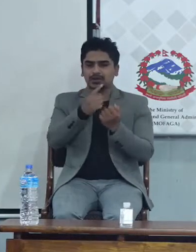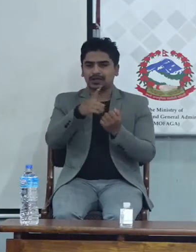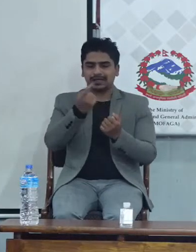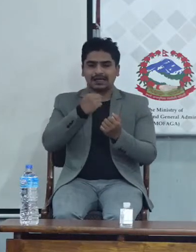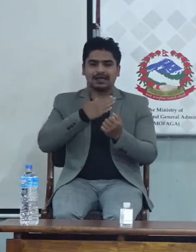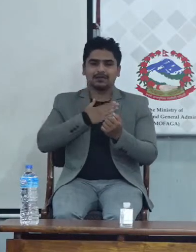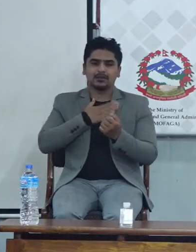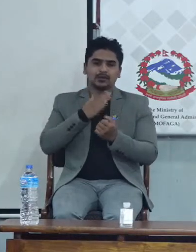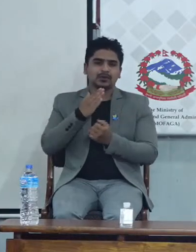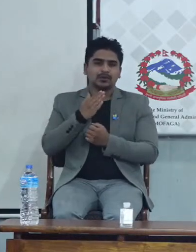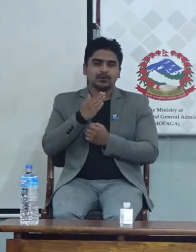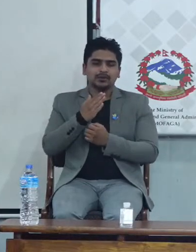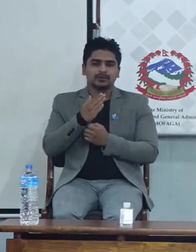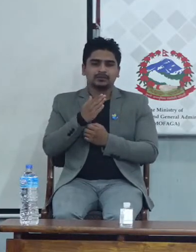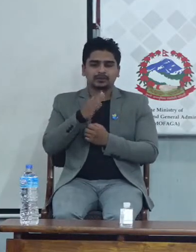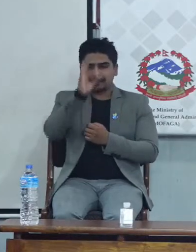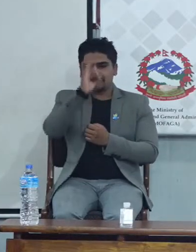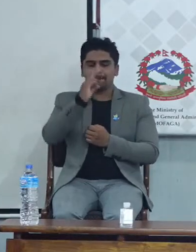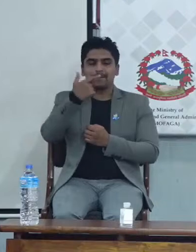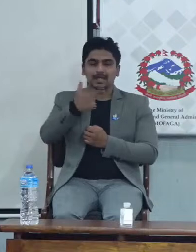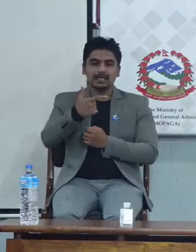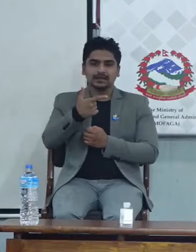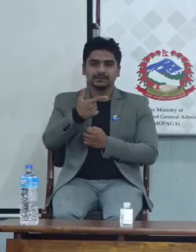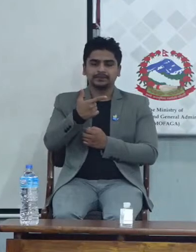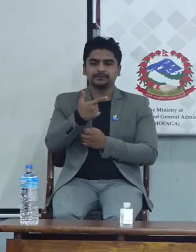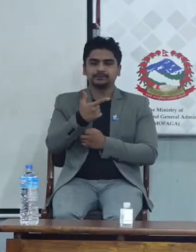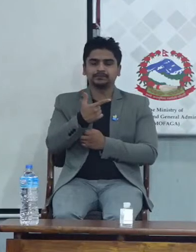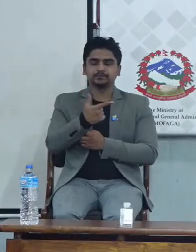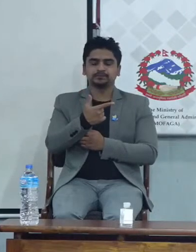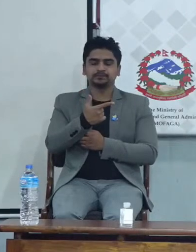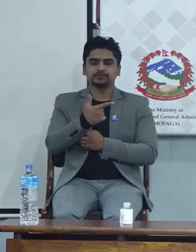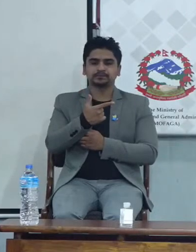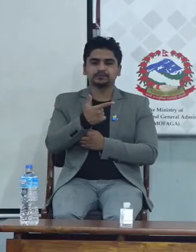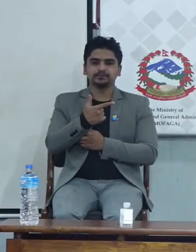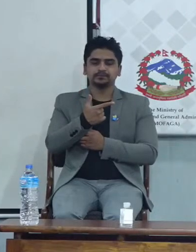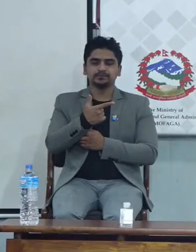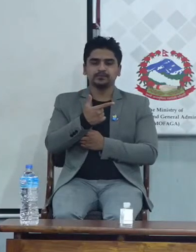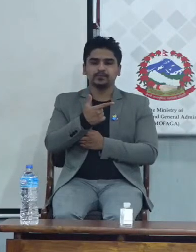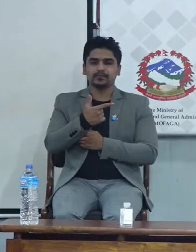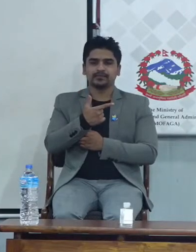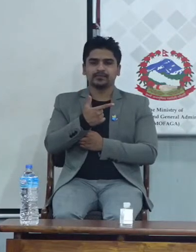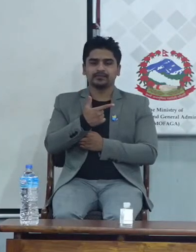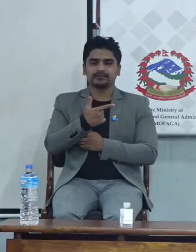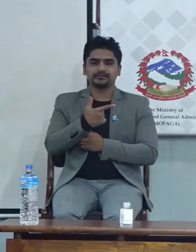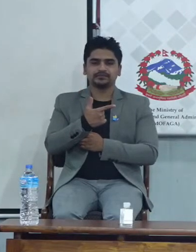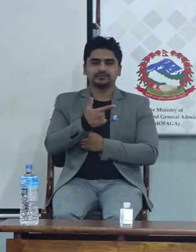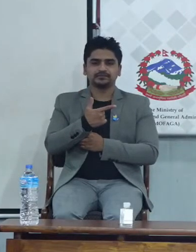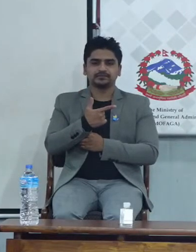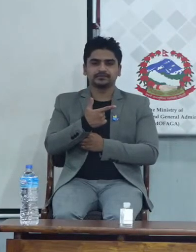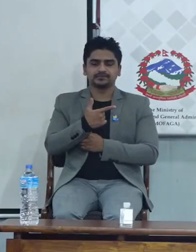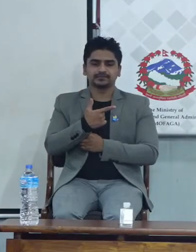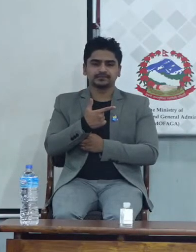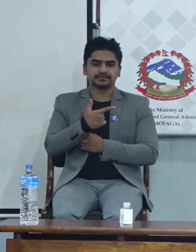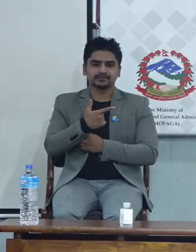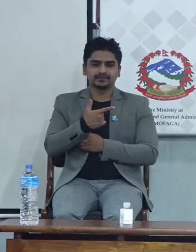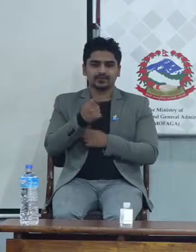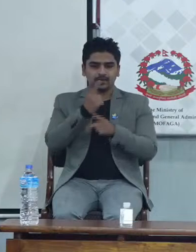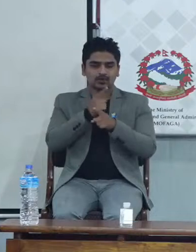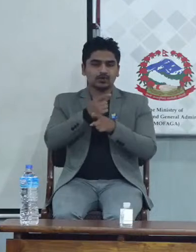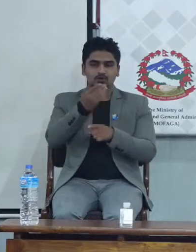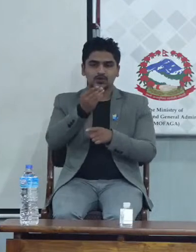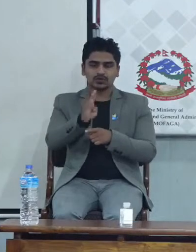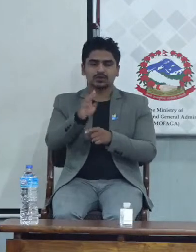we have a very much expert in this sector, in communication,